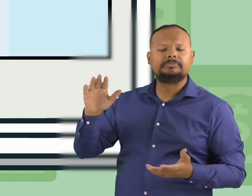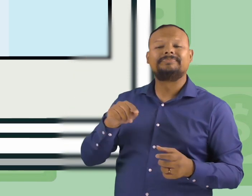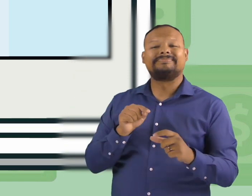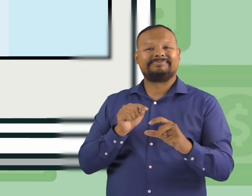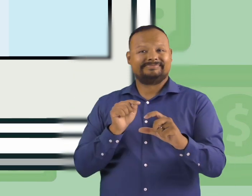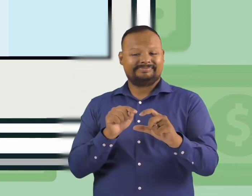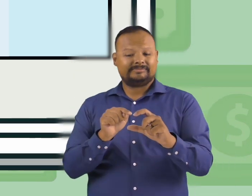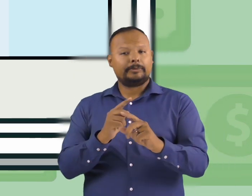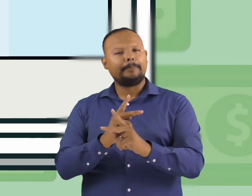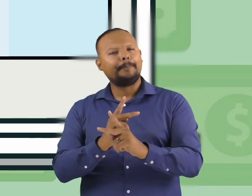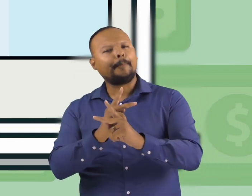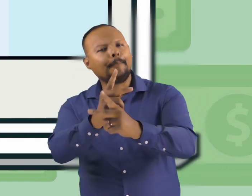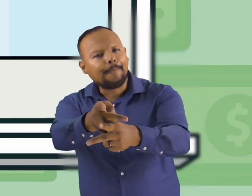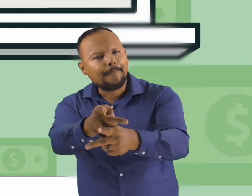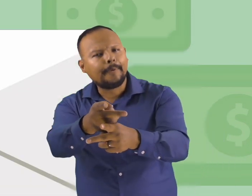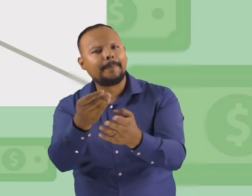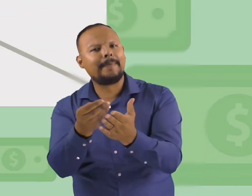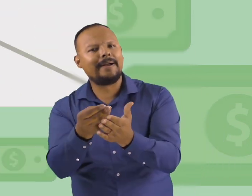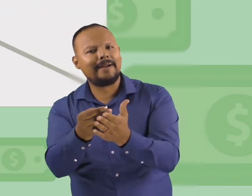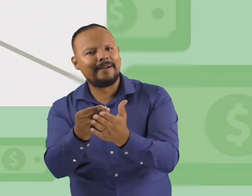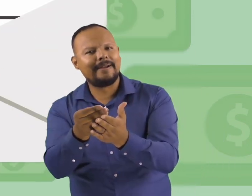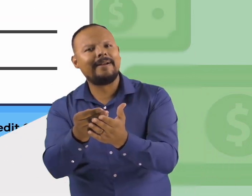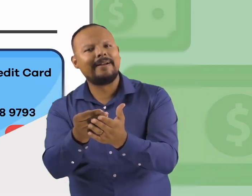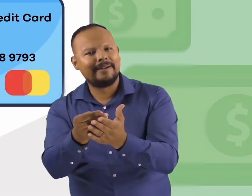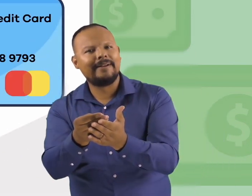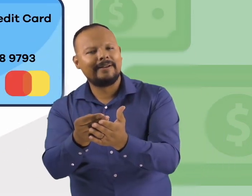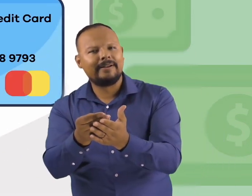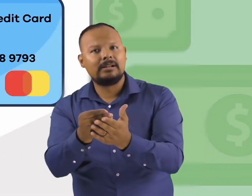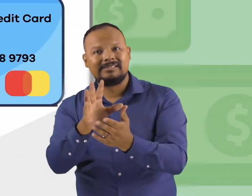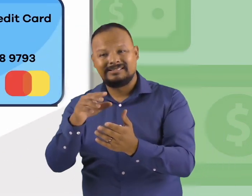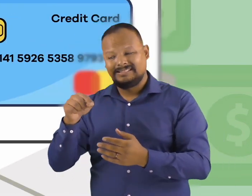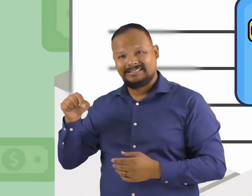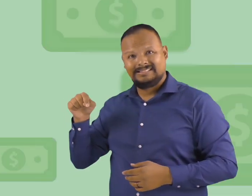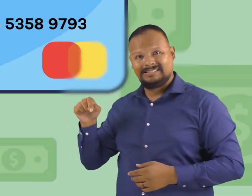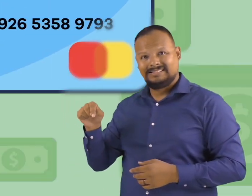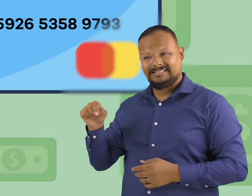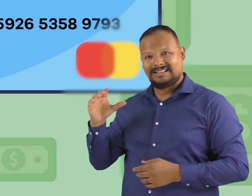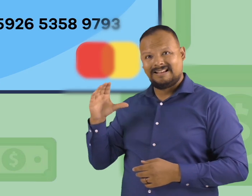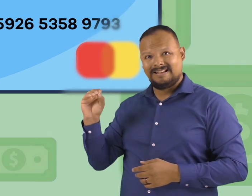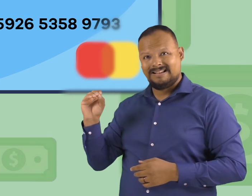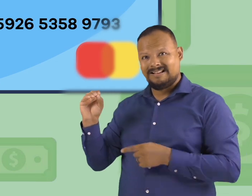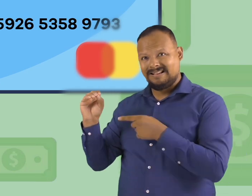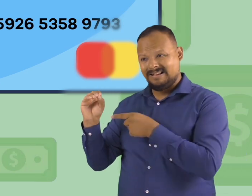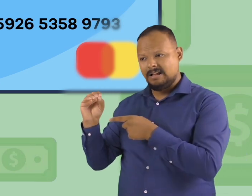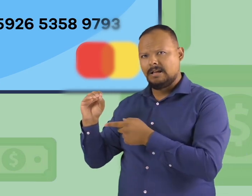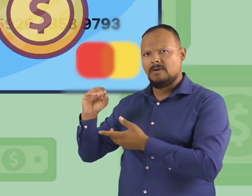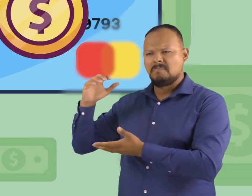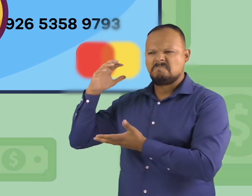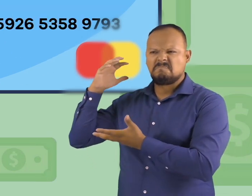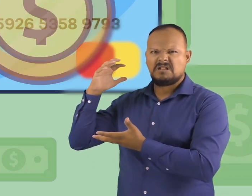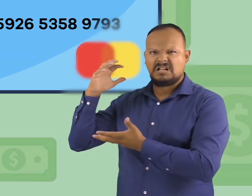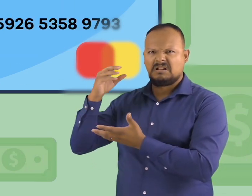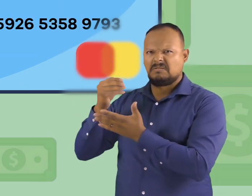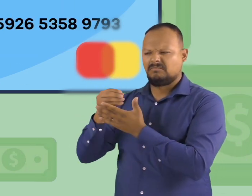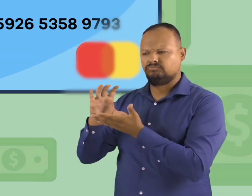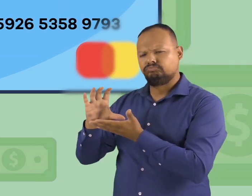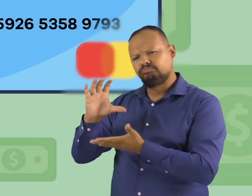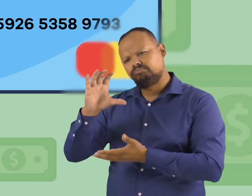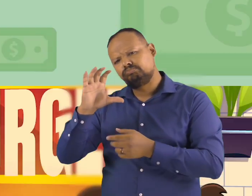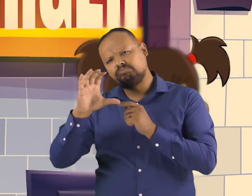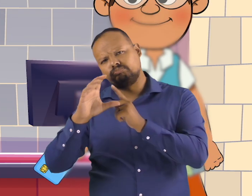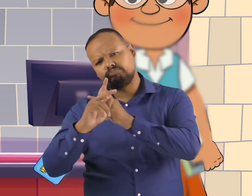basically a type of loan and the company who issues you the card is the company loaning you the money